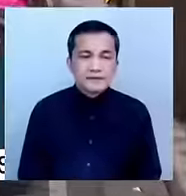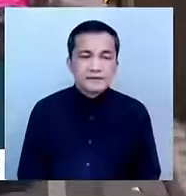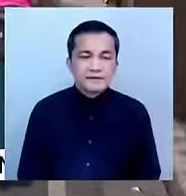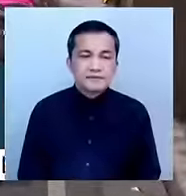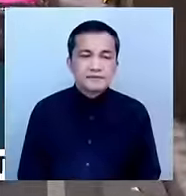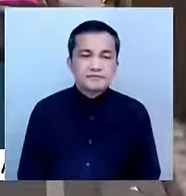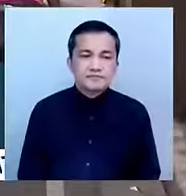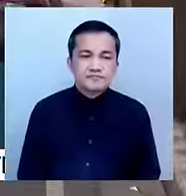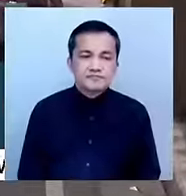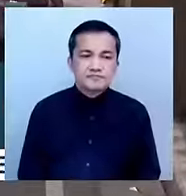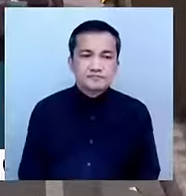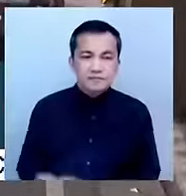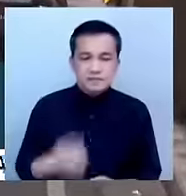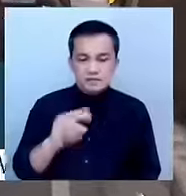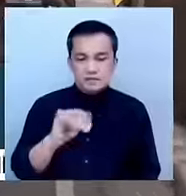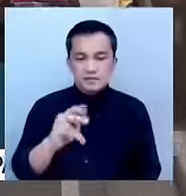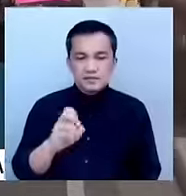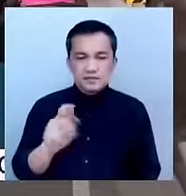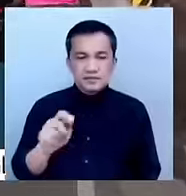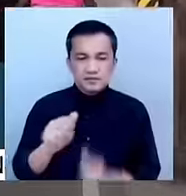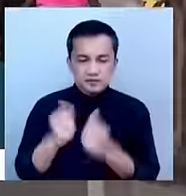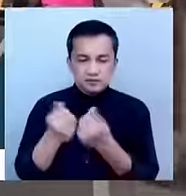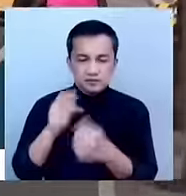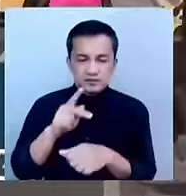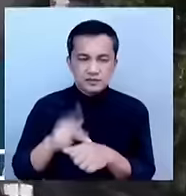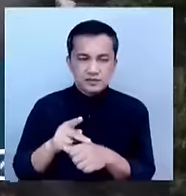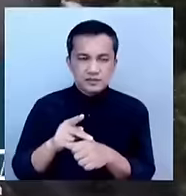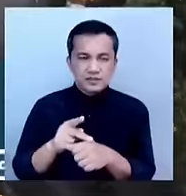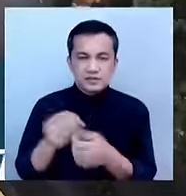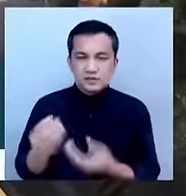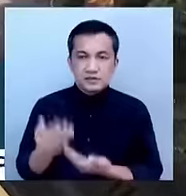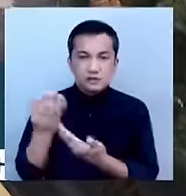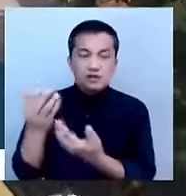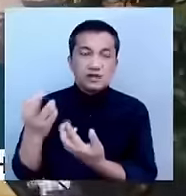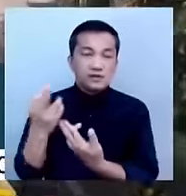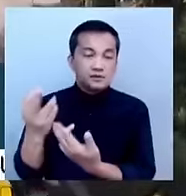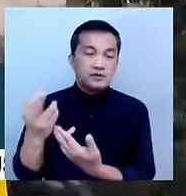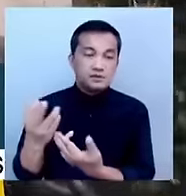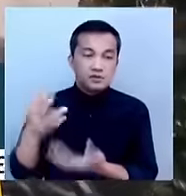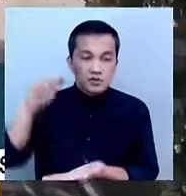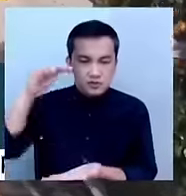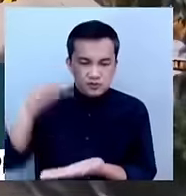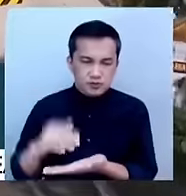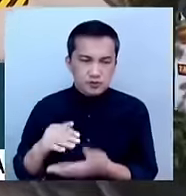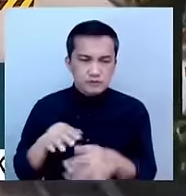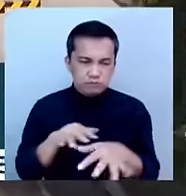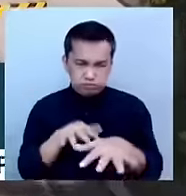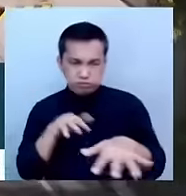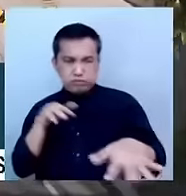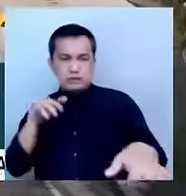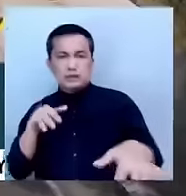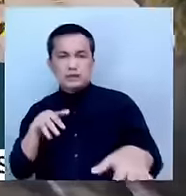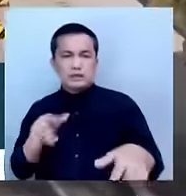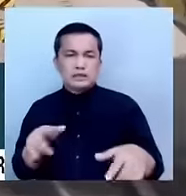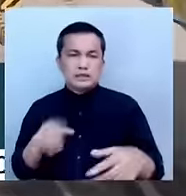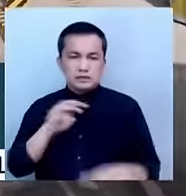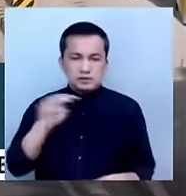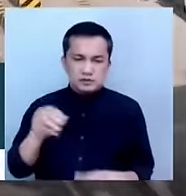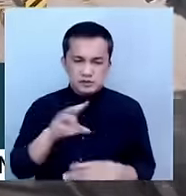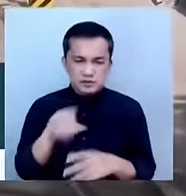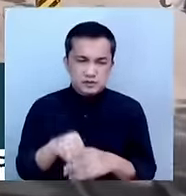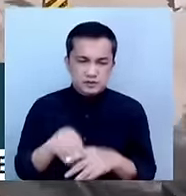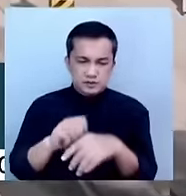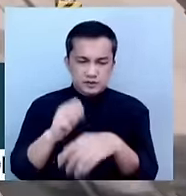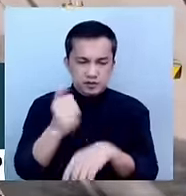The Management Association of the Philippines issued its recommendation to help ease the traffic in Metro Manila, which includes the appointment of a